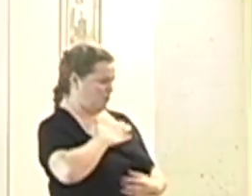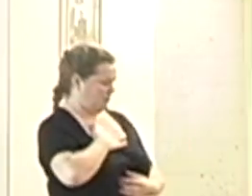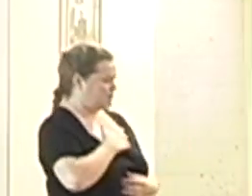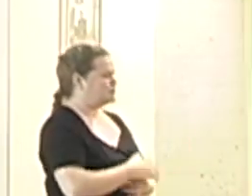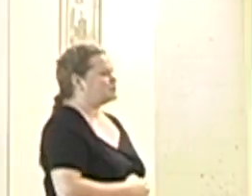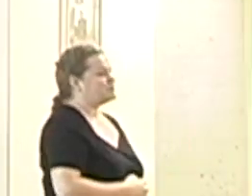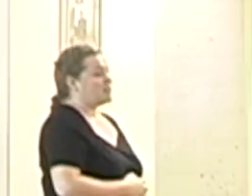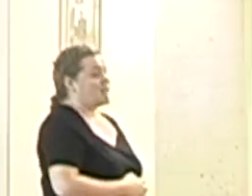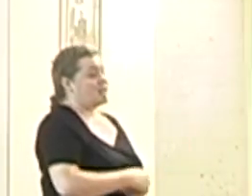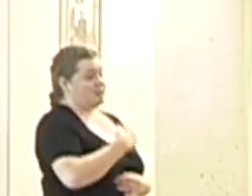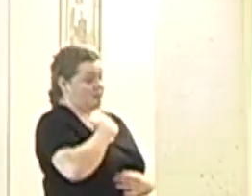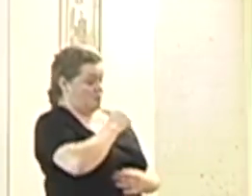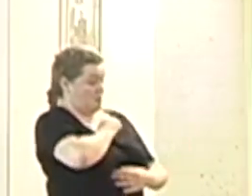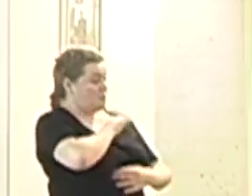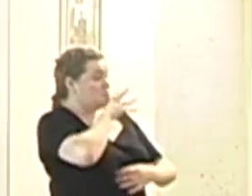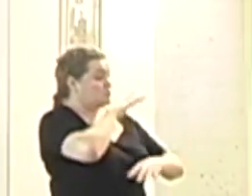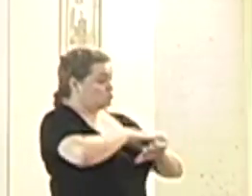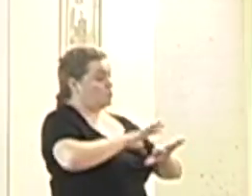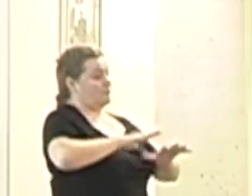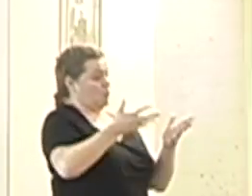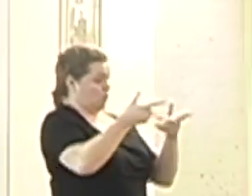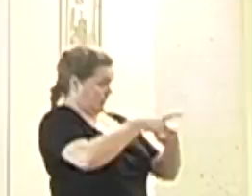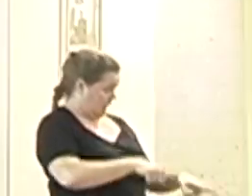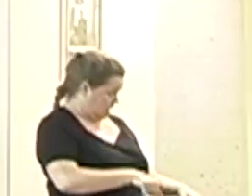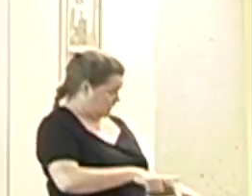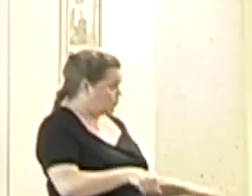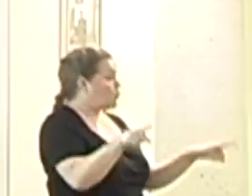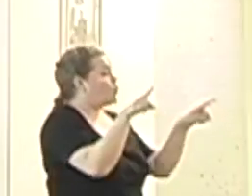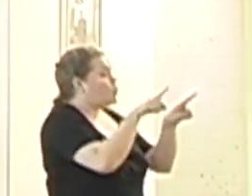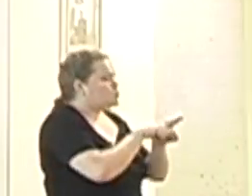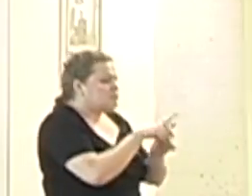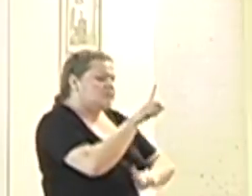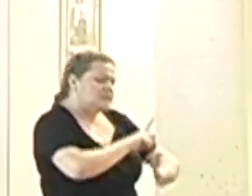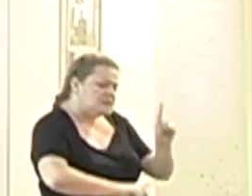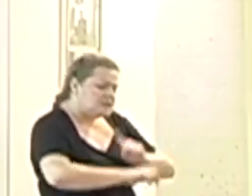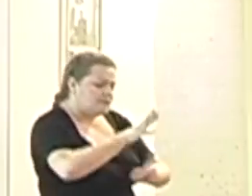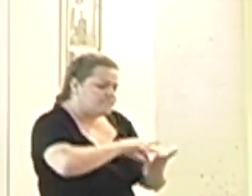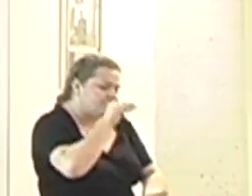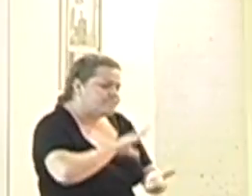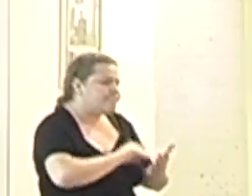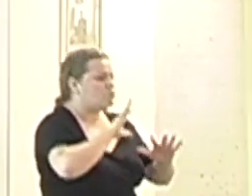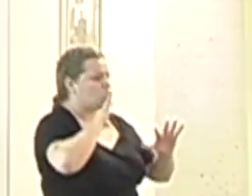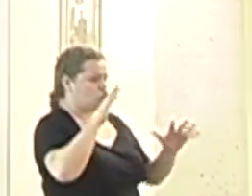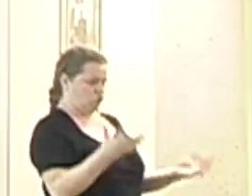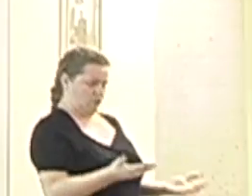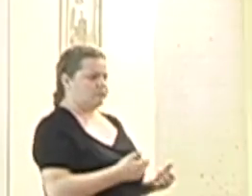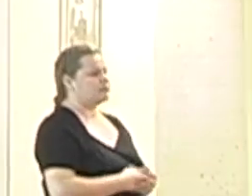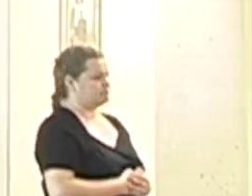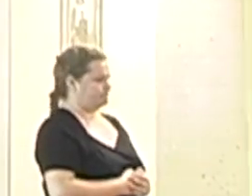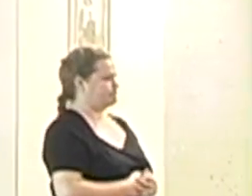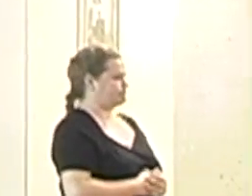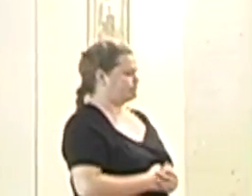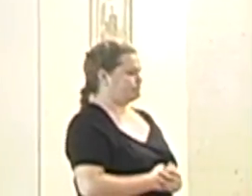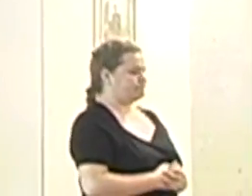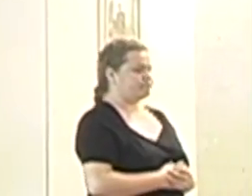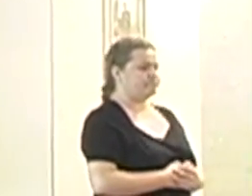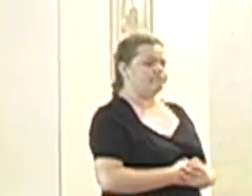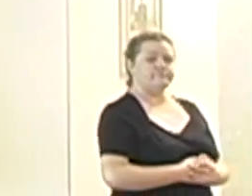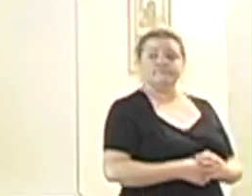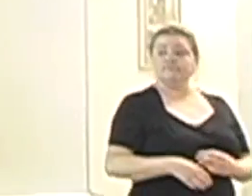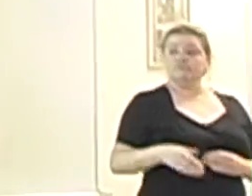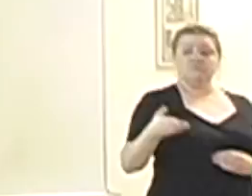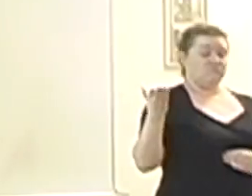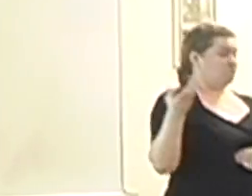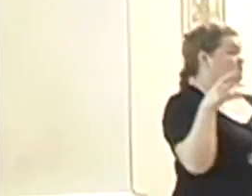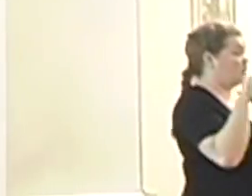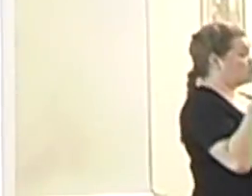going to talk about language modality and the acquisition of signed languages. A topic that I've